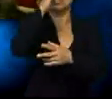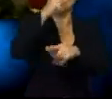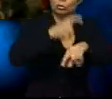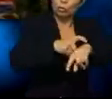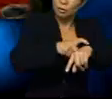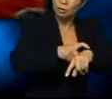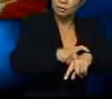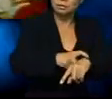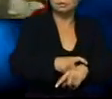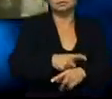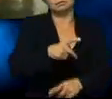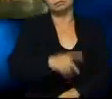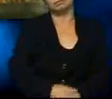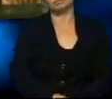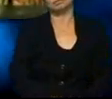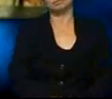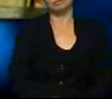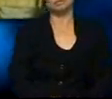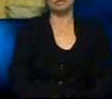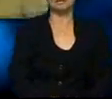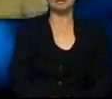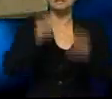for food at least twice, I think.